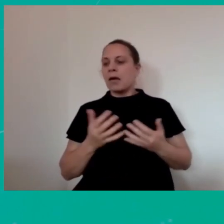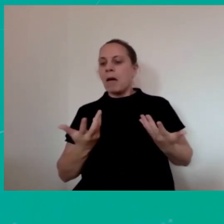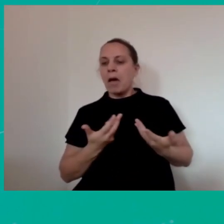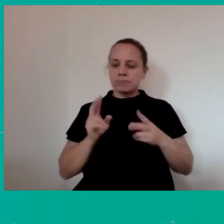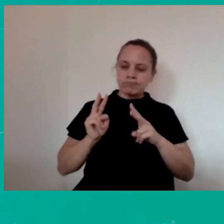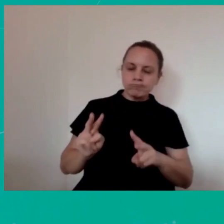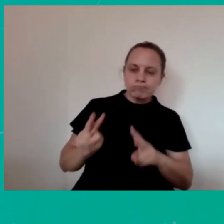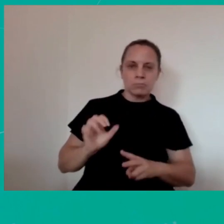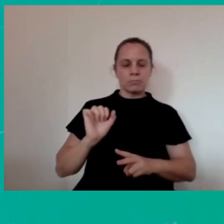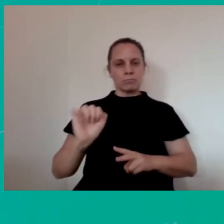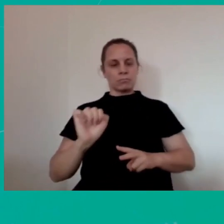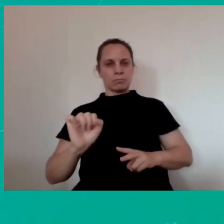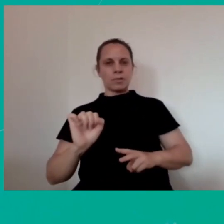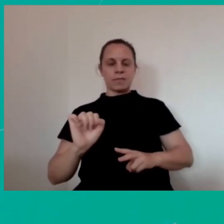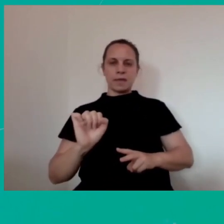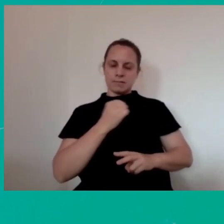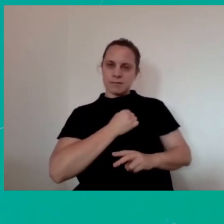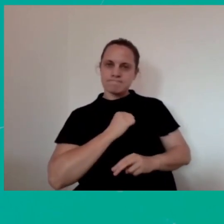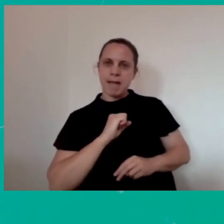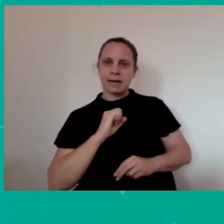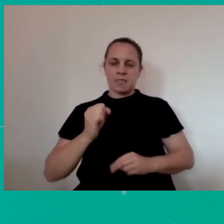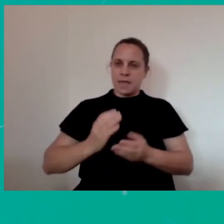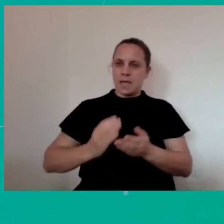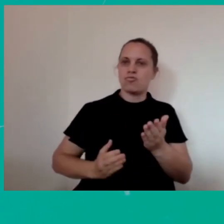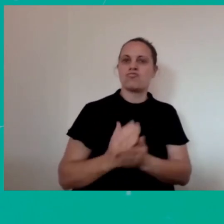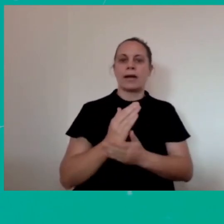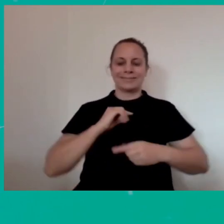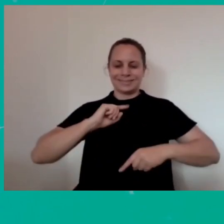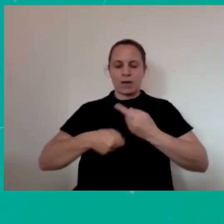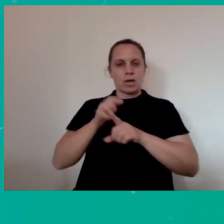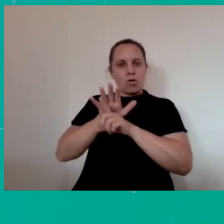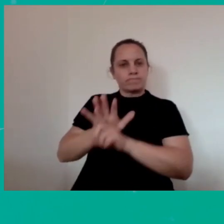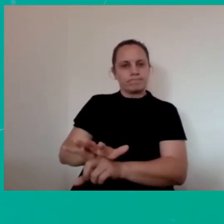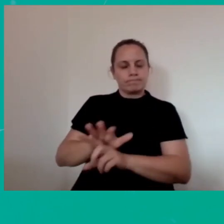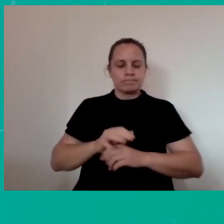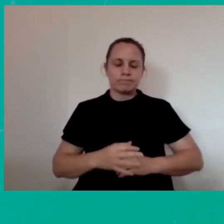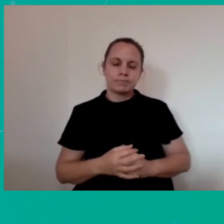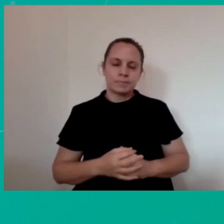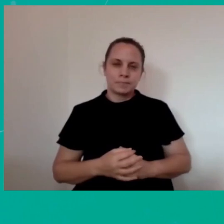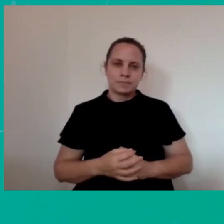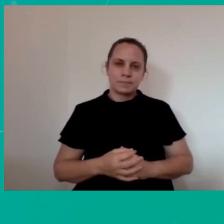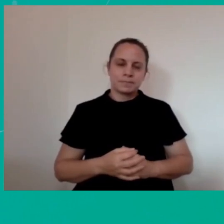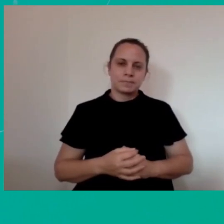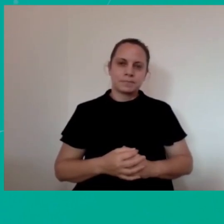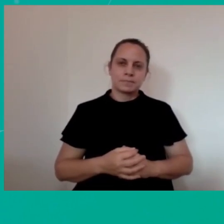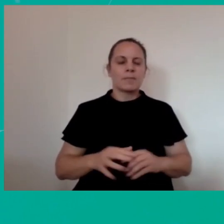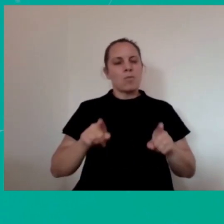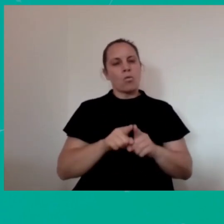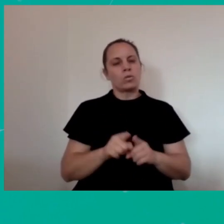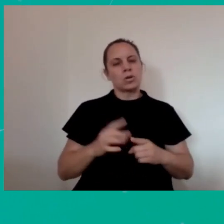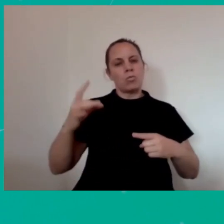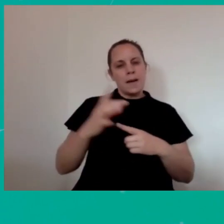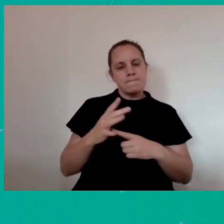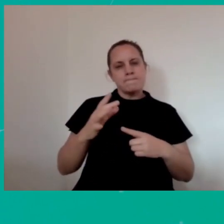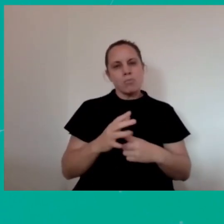intrinsic dignity and human rights to be violated. A key step is to recognise the